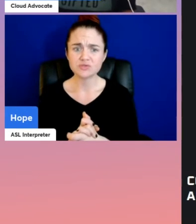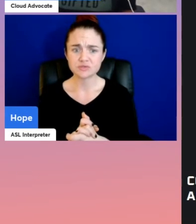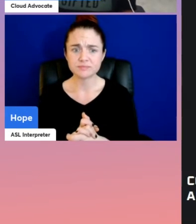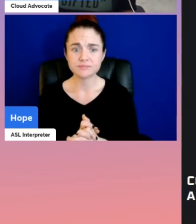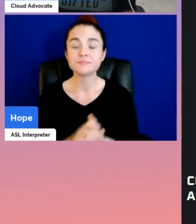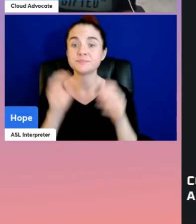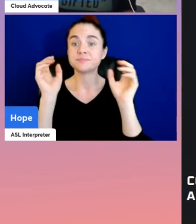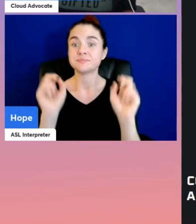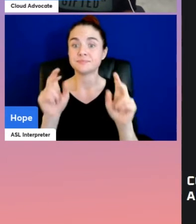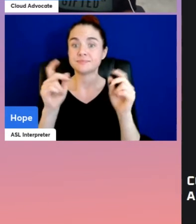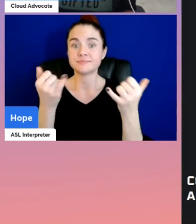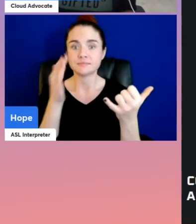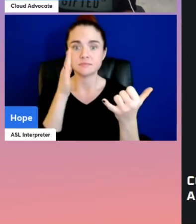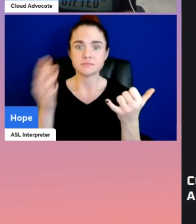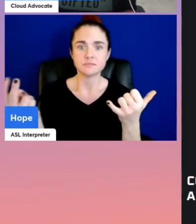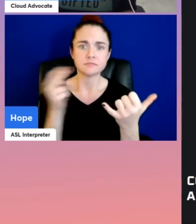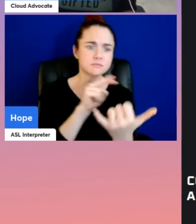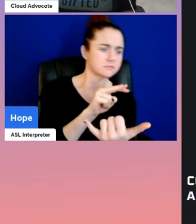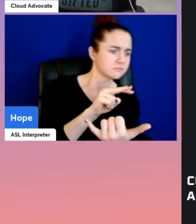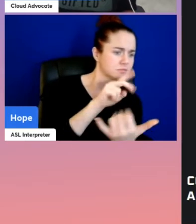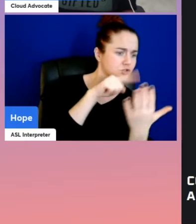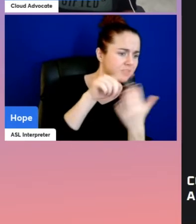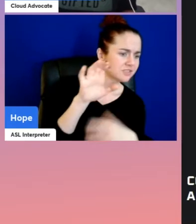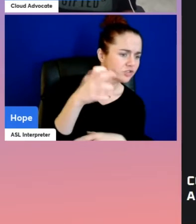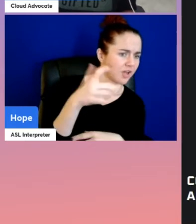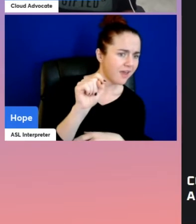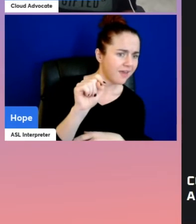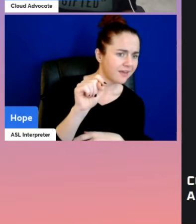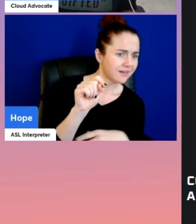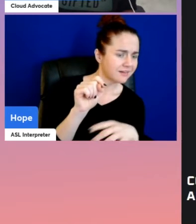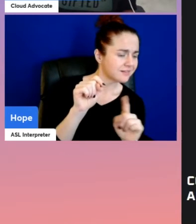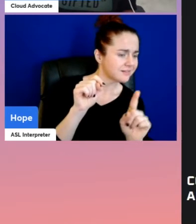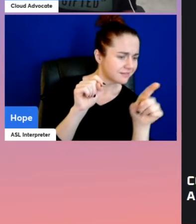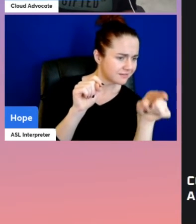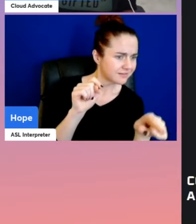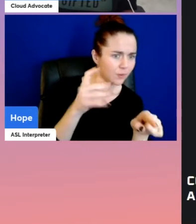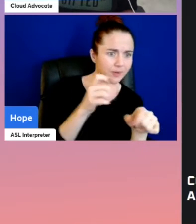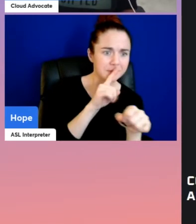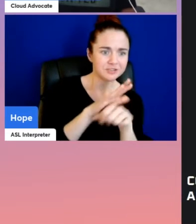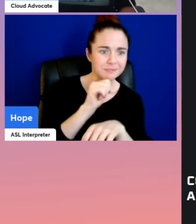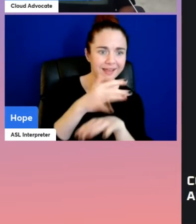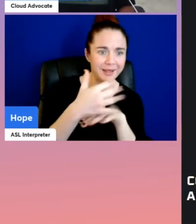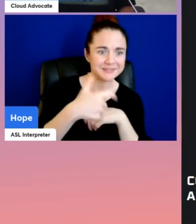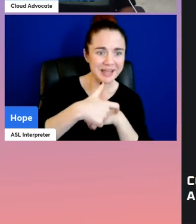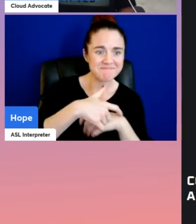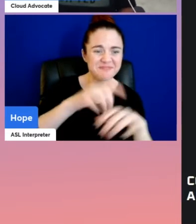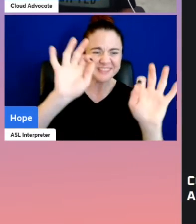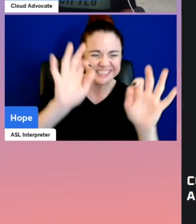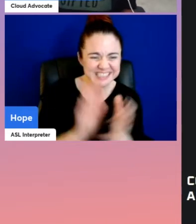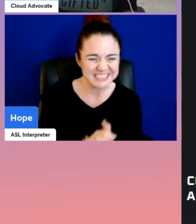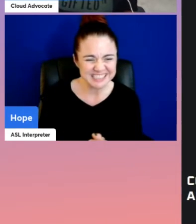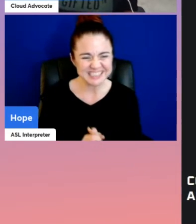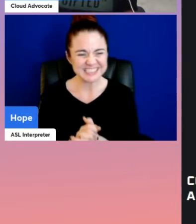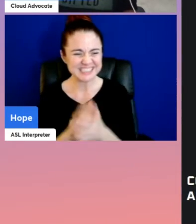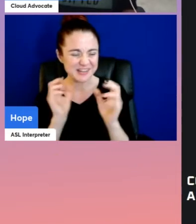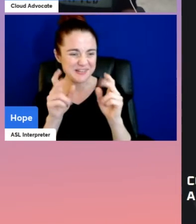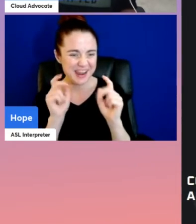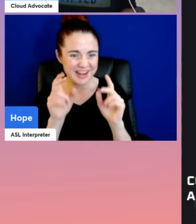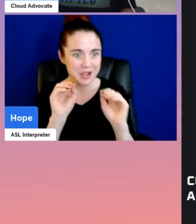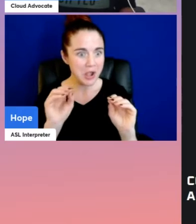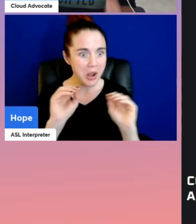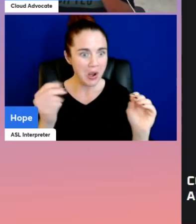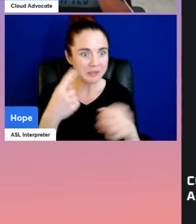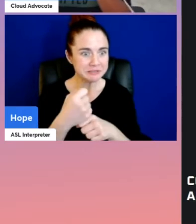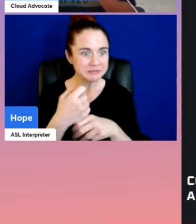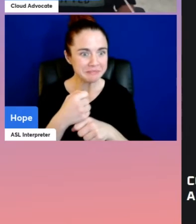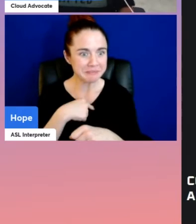Okay, let me check in the chat, making sure I'm not running out of time. Okay. All right, no one's screaming at me, so I'm